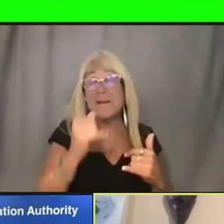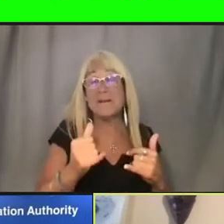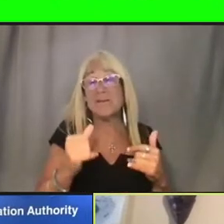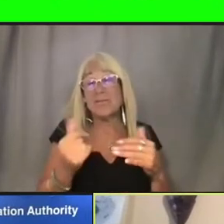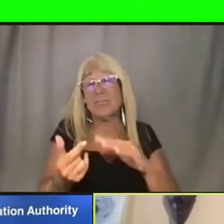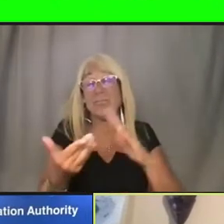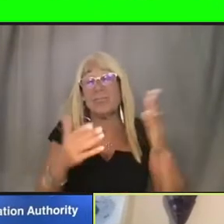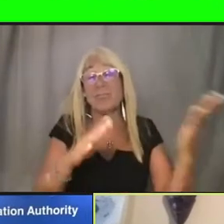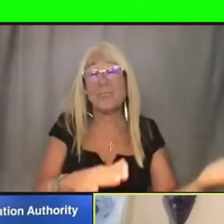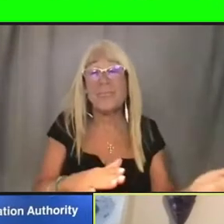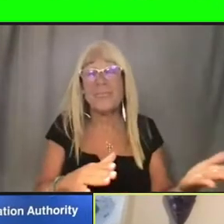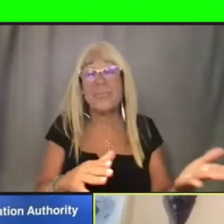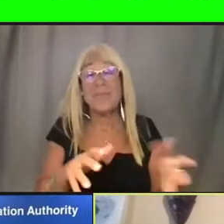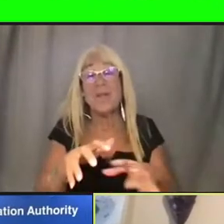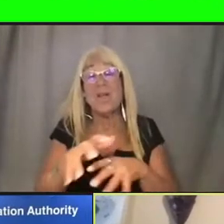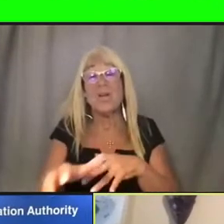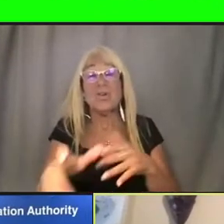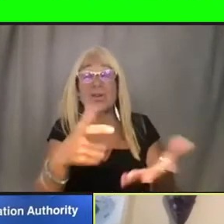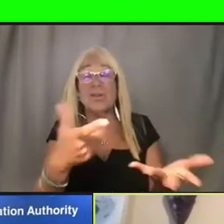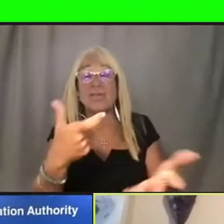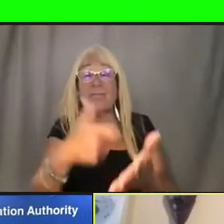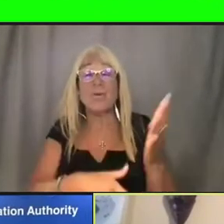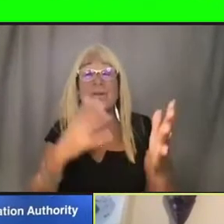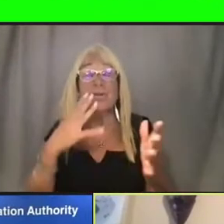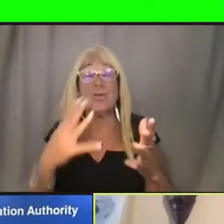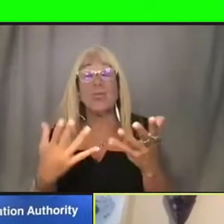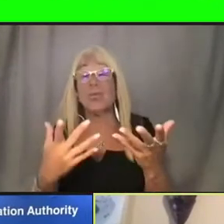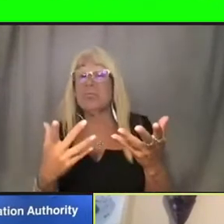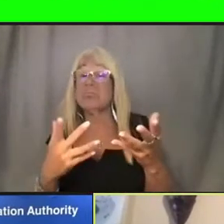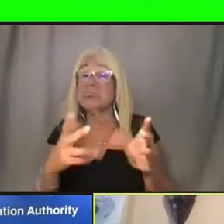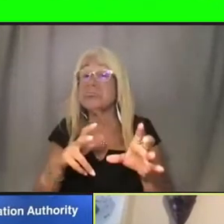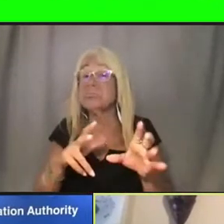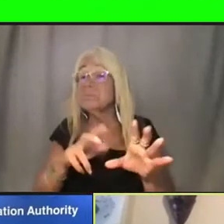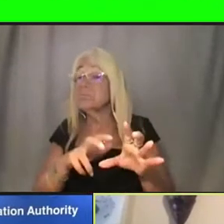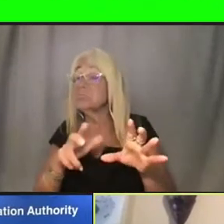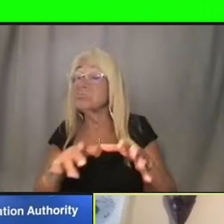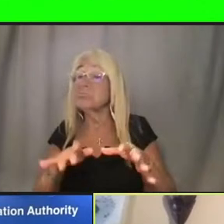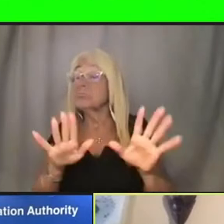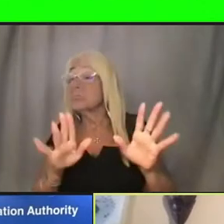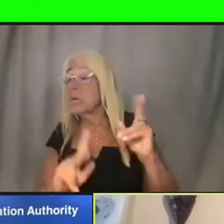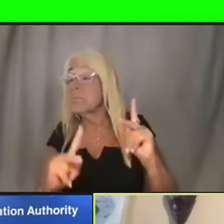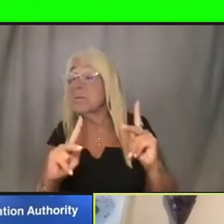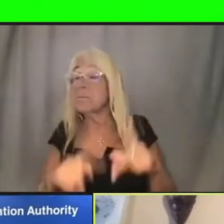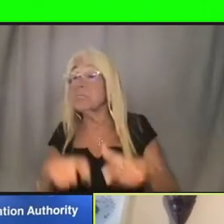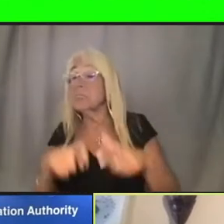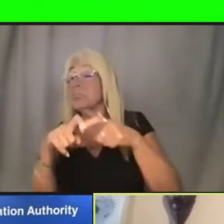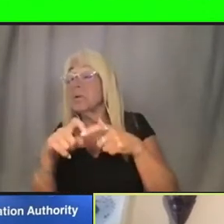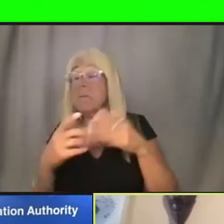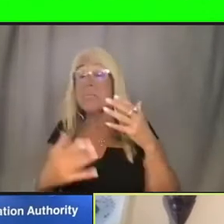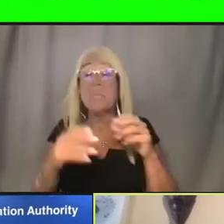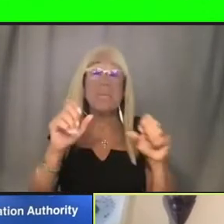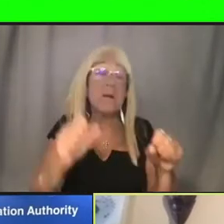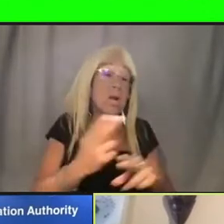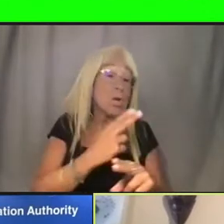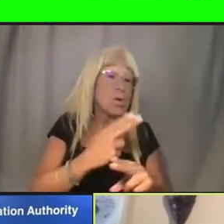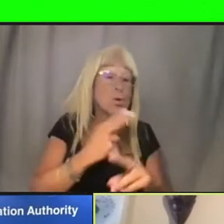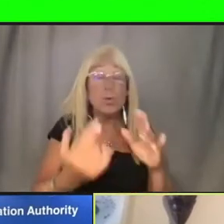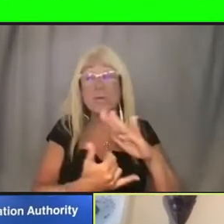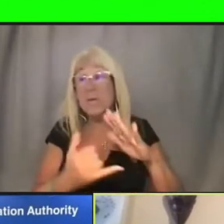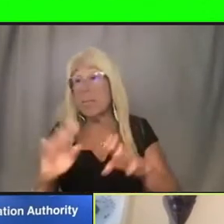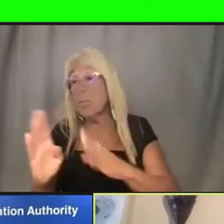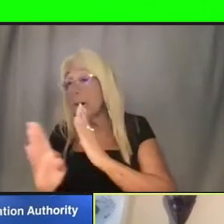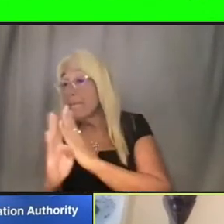congestion pricing will deter some drivers from getting in their car when they could make the trip by subway bus or train